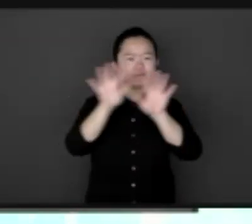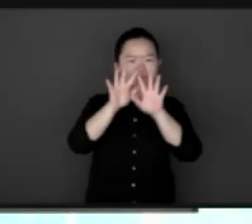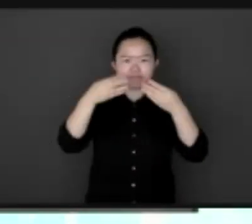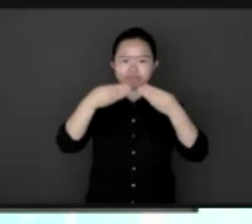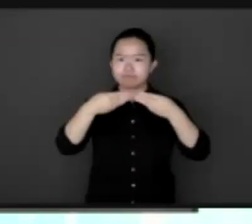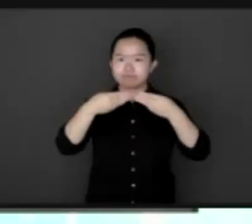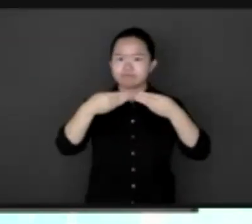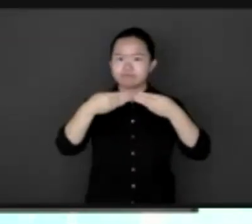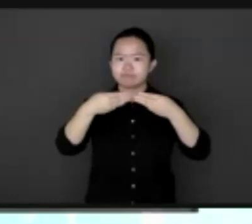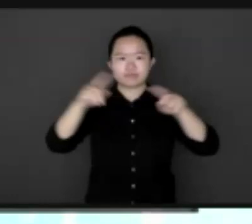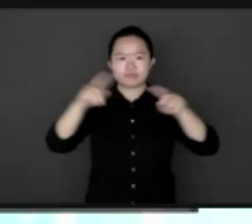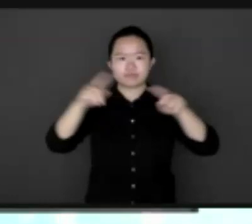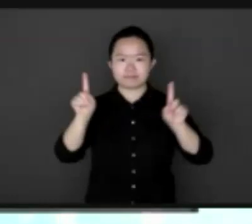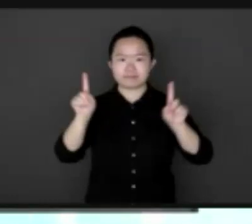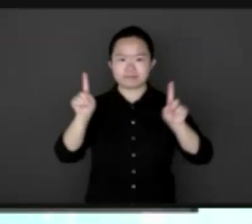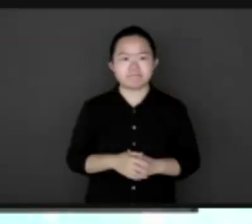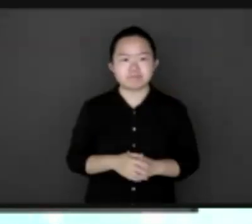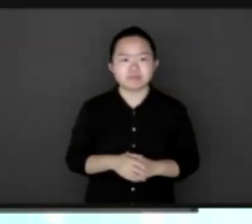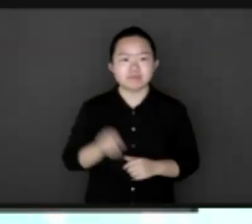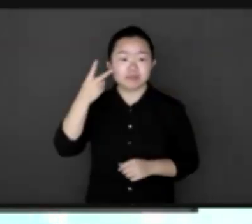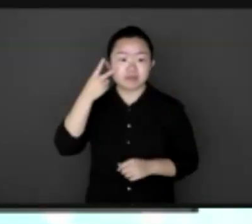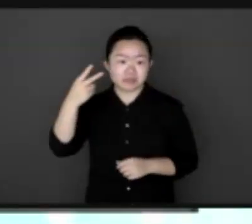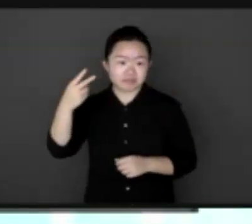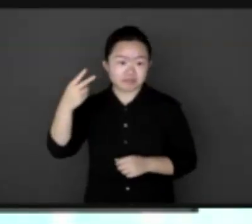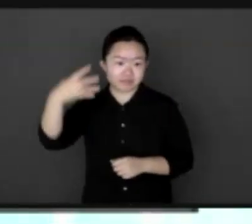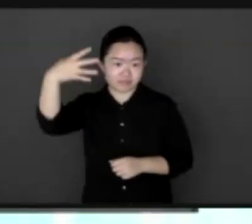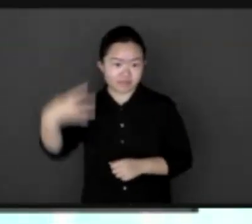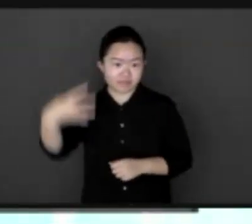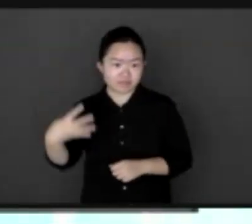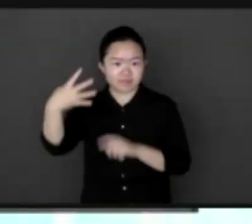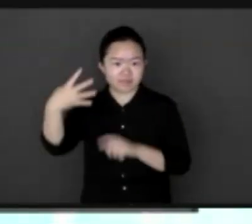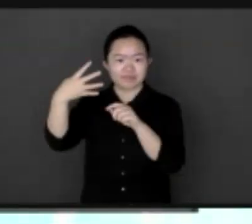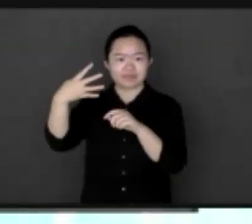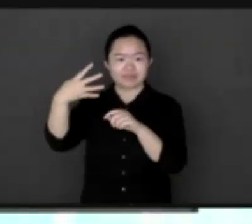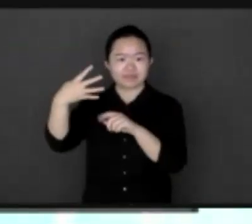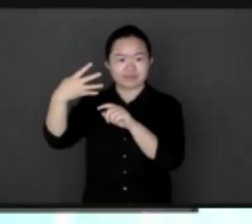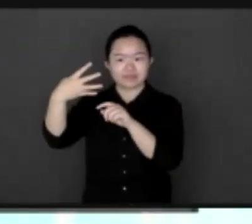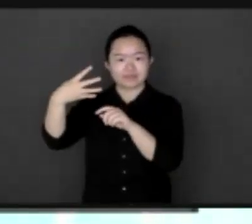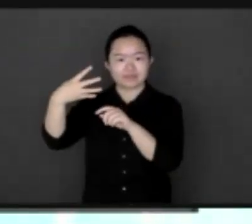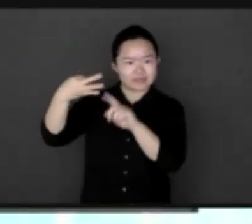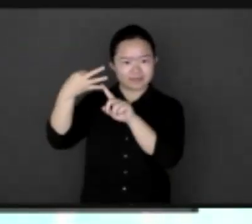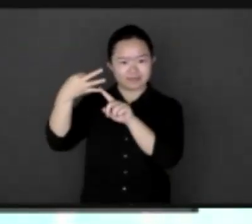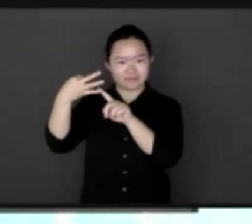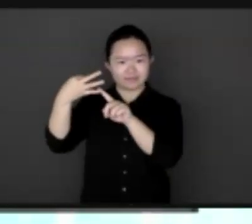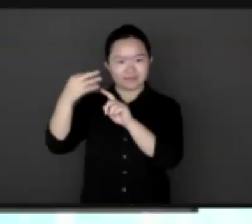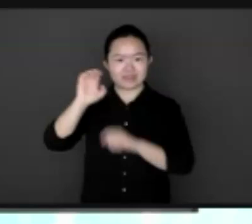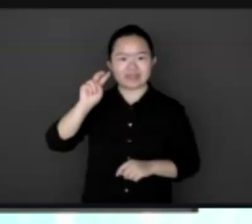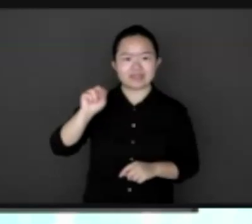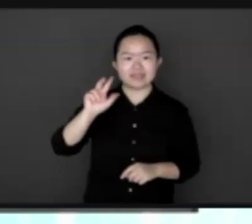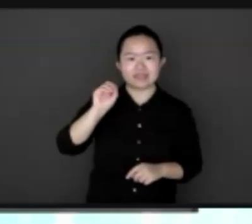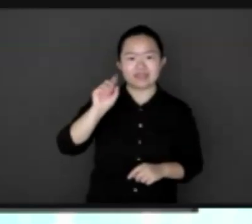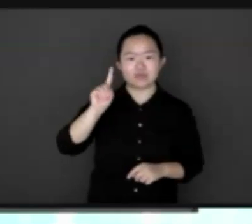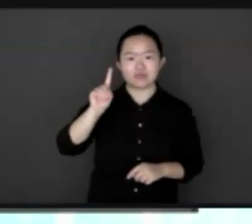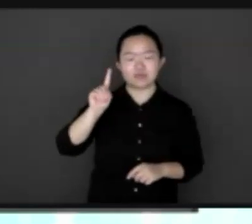presented in the EN 301/549 version 321 Annex A. Sorry for the long blah blah. The